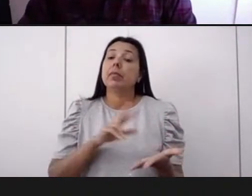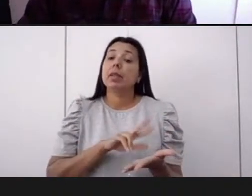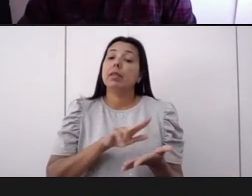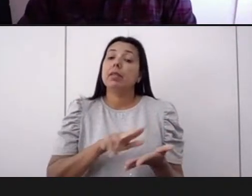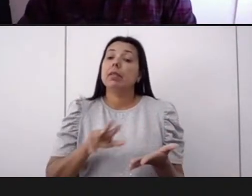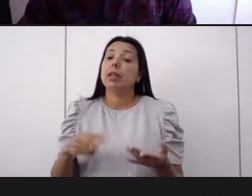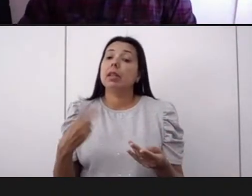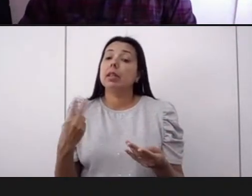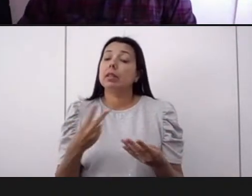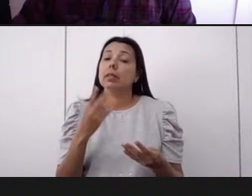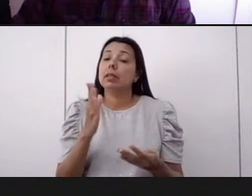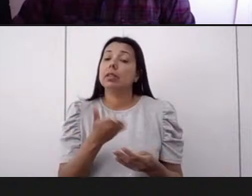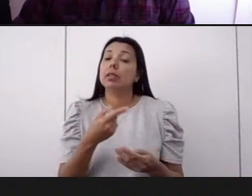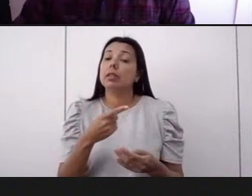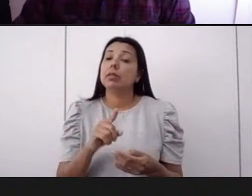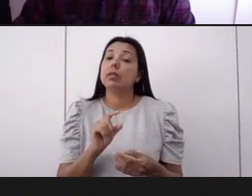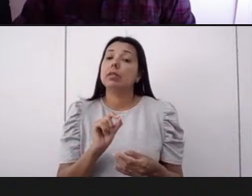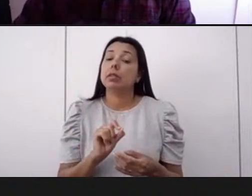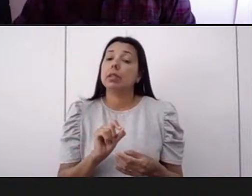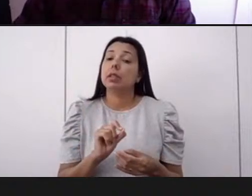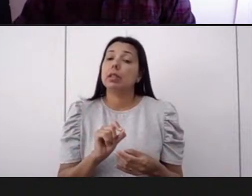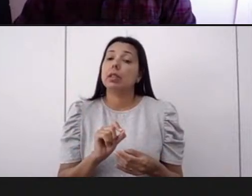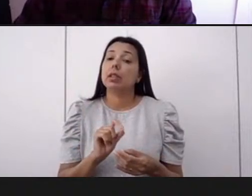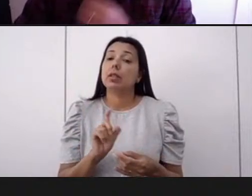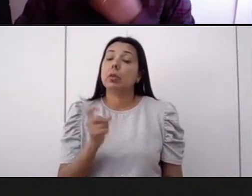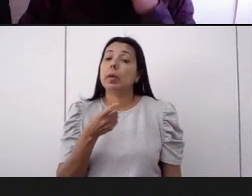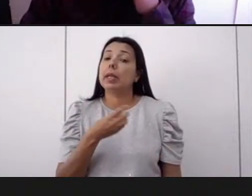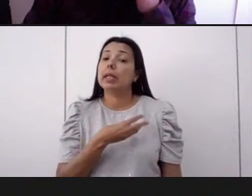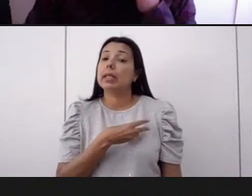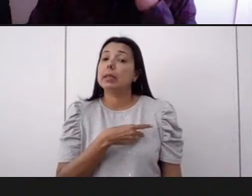directly the ex-president of the union of